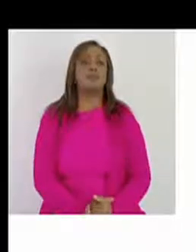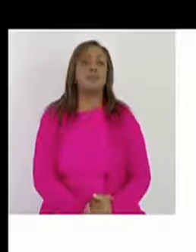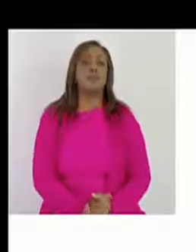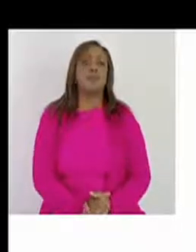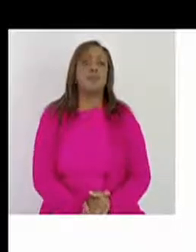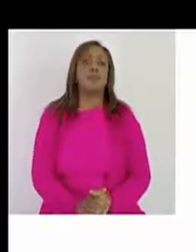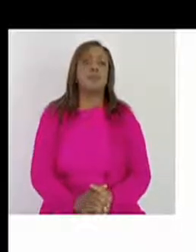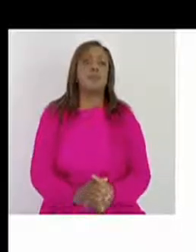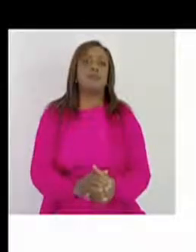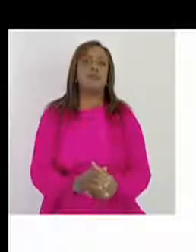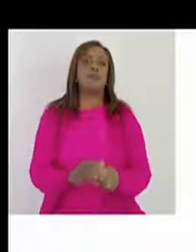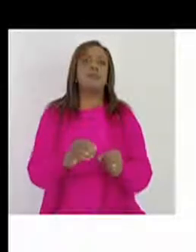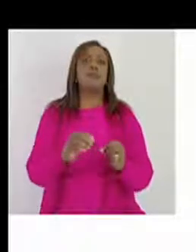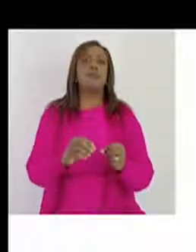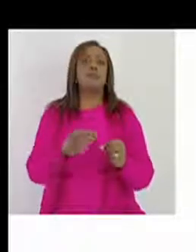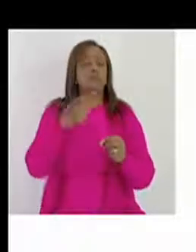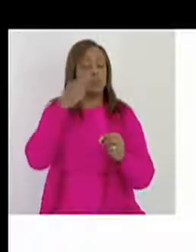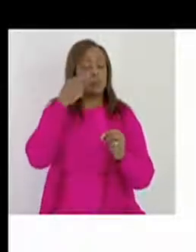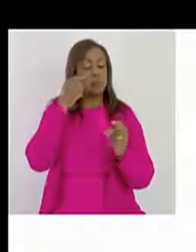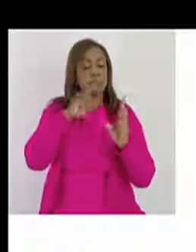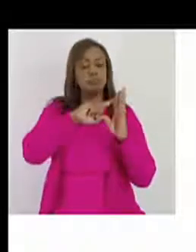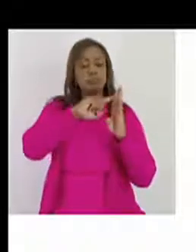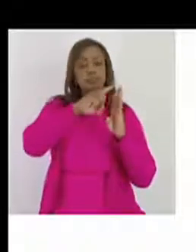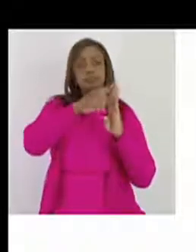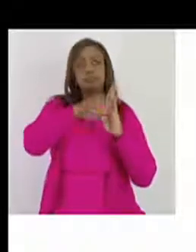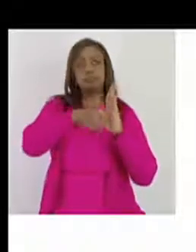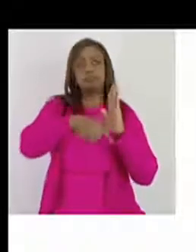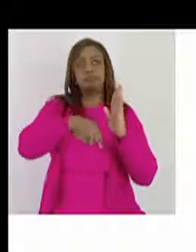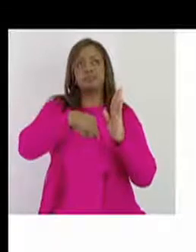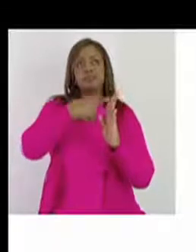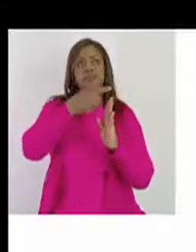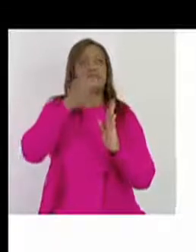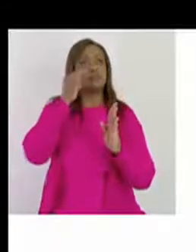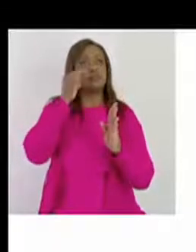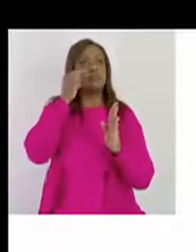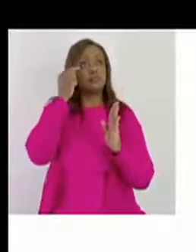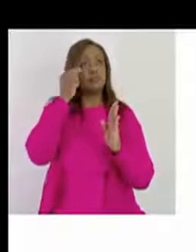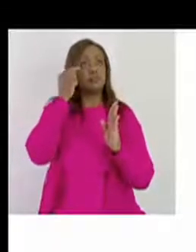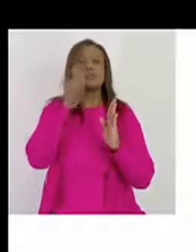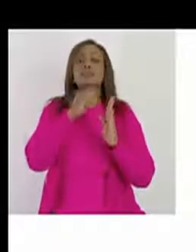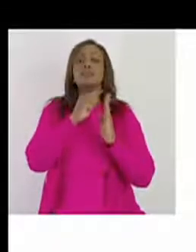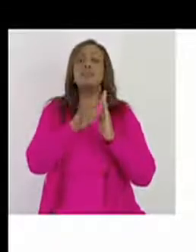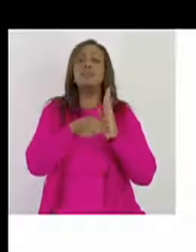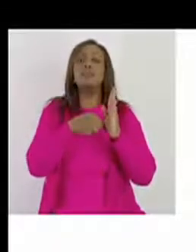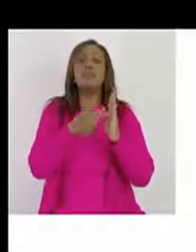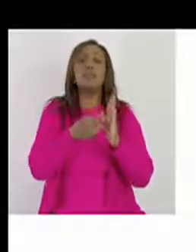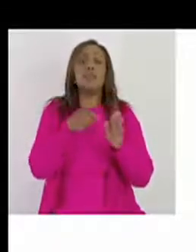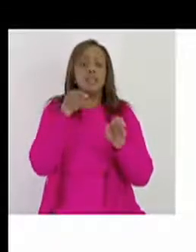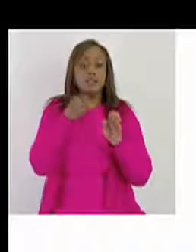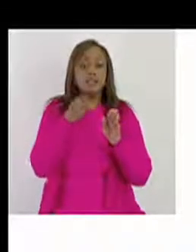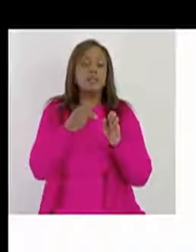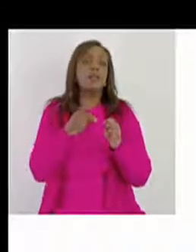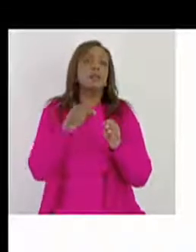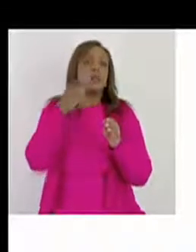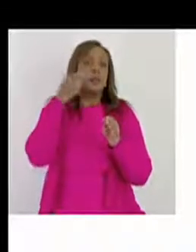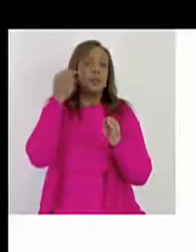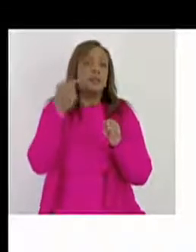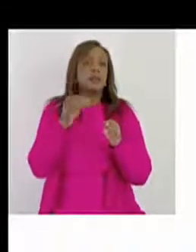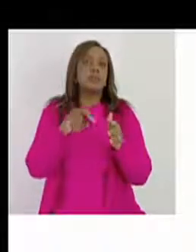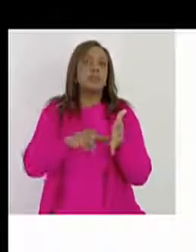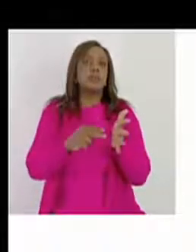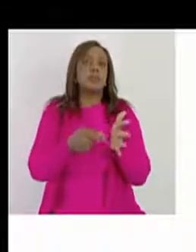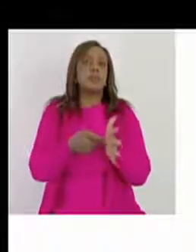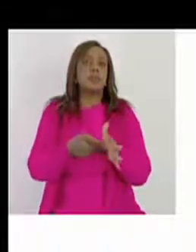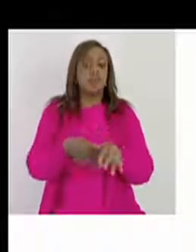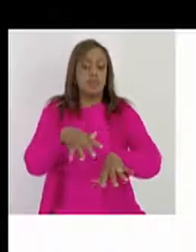The menstrual cycle. The menstrual cycle is the discharge of blood, uterus lining,